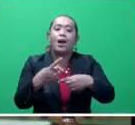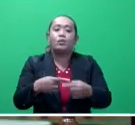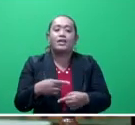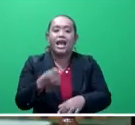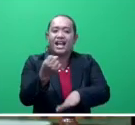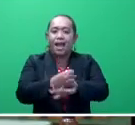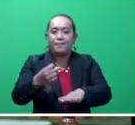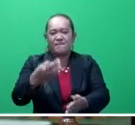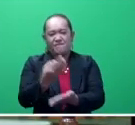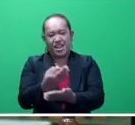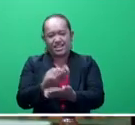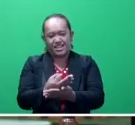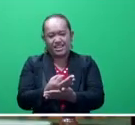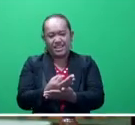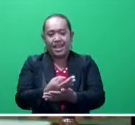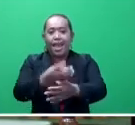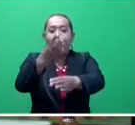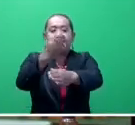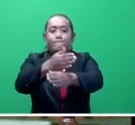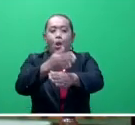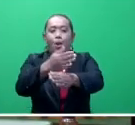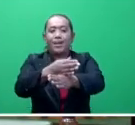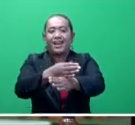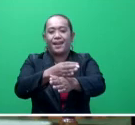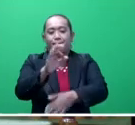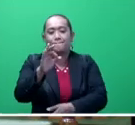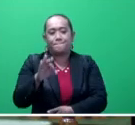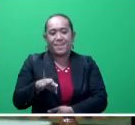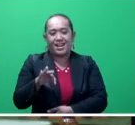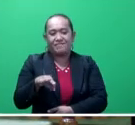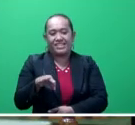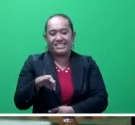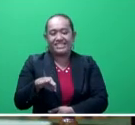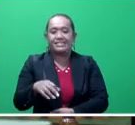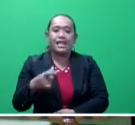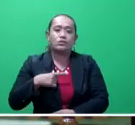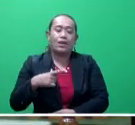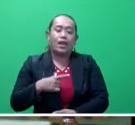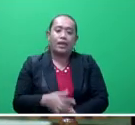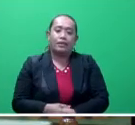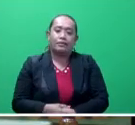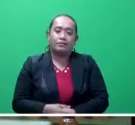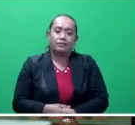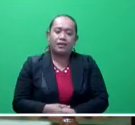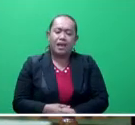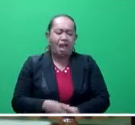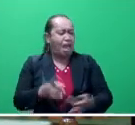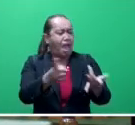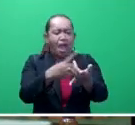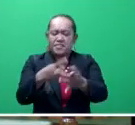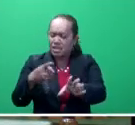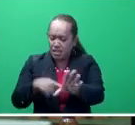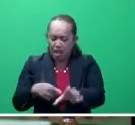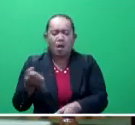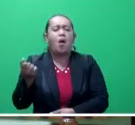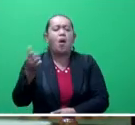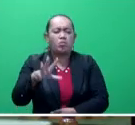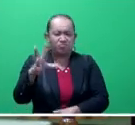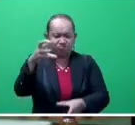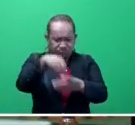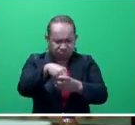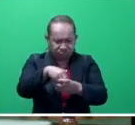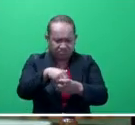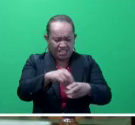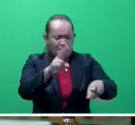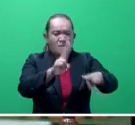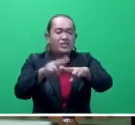in the 17 months since March of 2020 than in every other year of Fijian history combined, including assistance